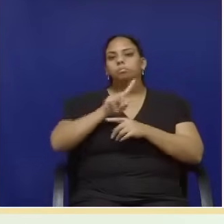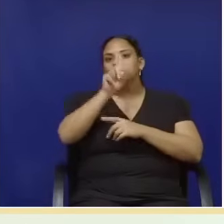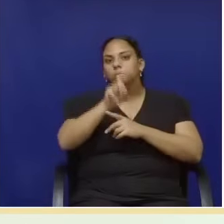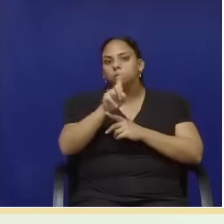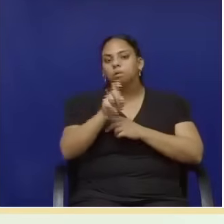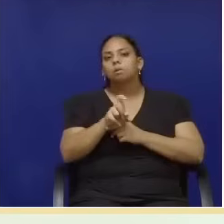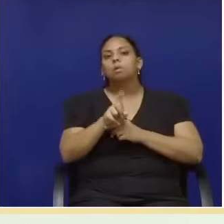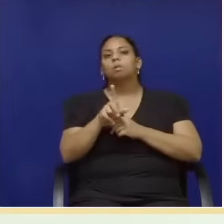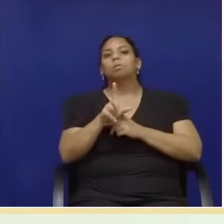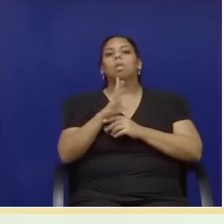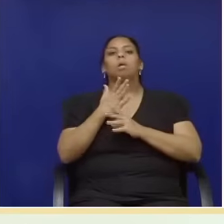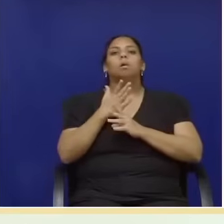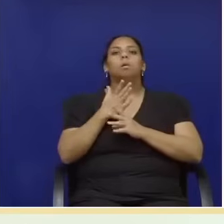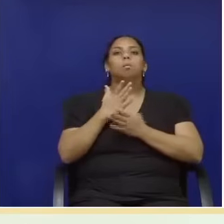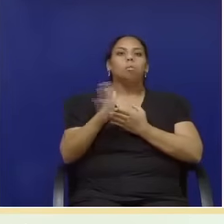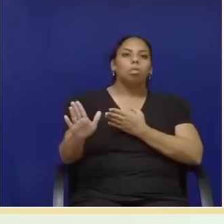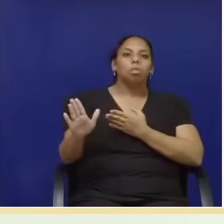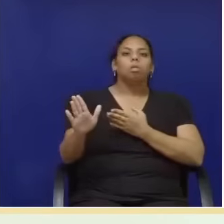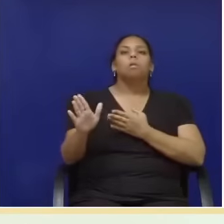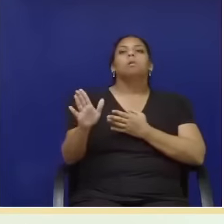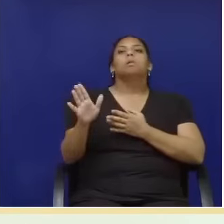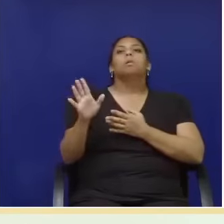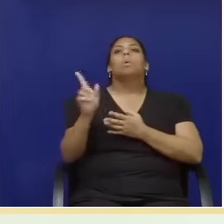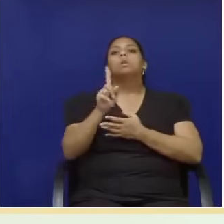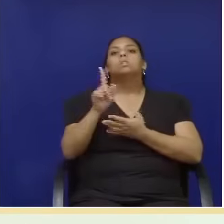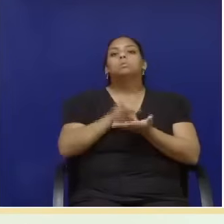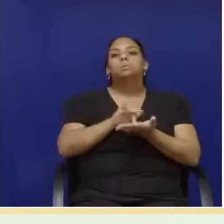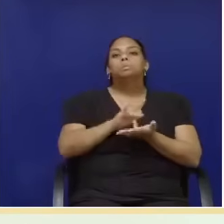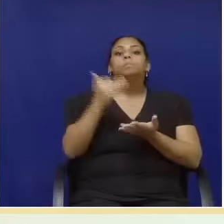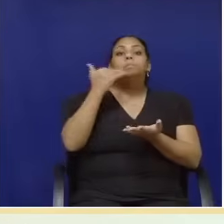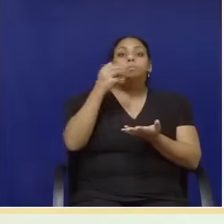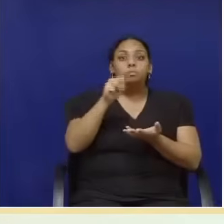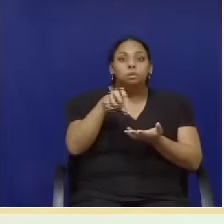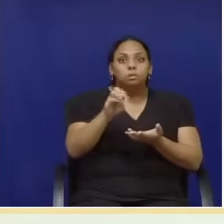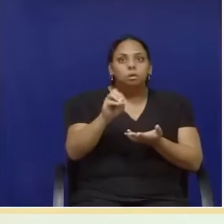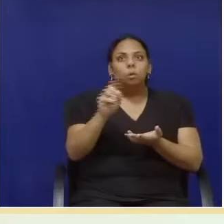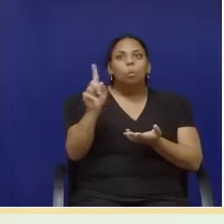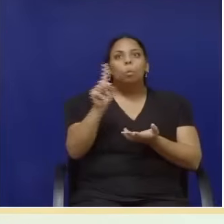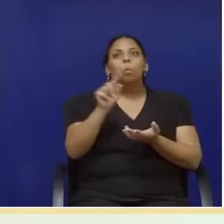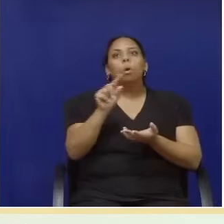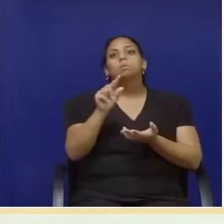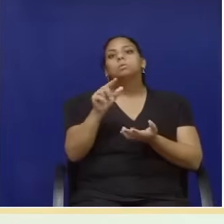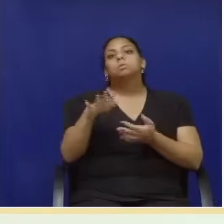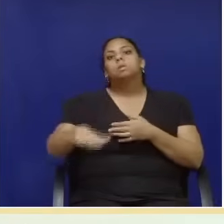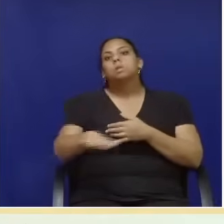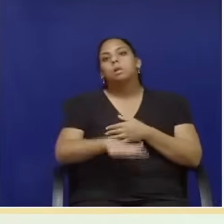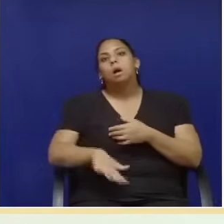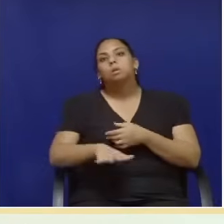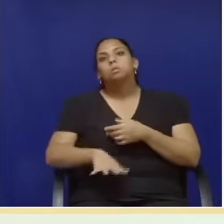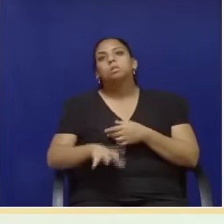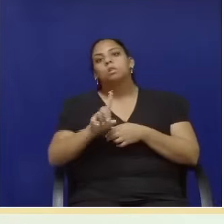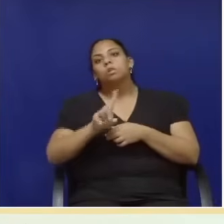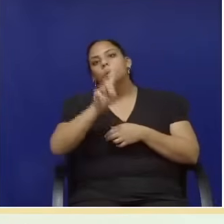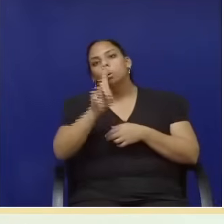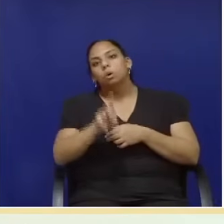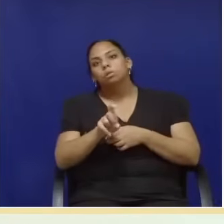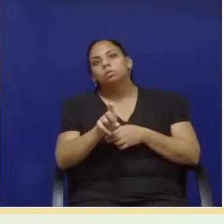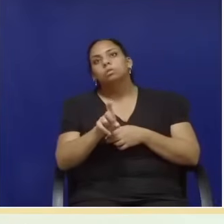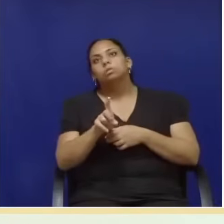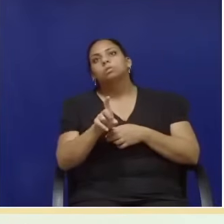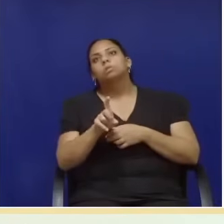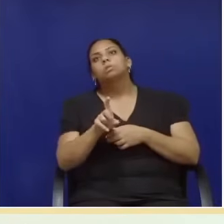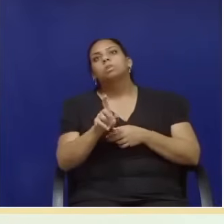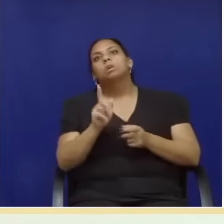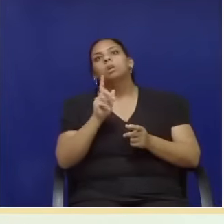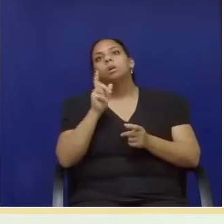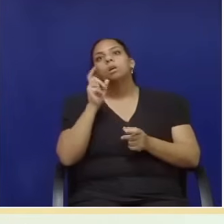If not, what is the position in this regard? If so, on what grounds was each request declined? Who authorized the refusal